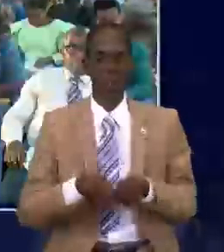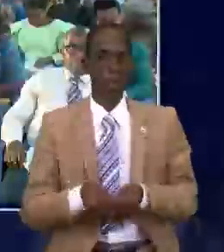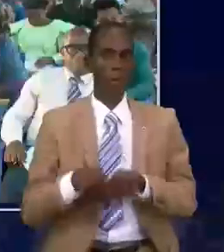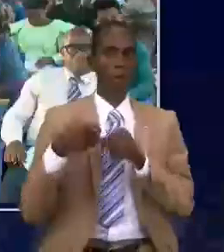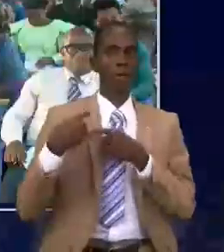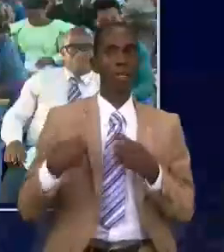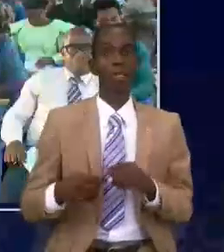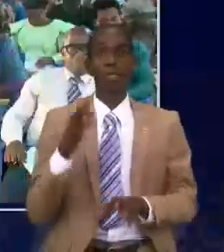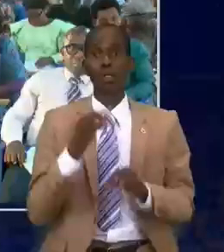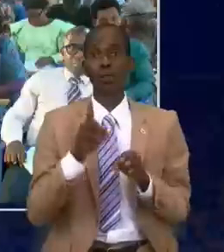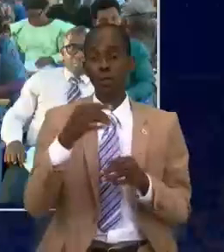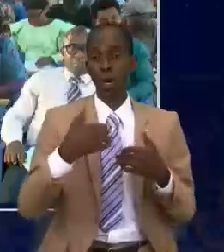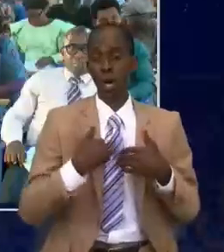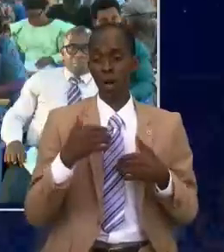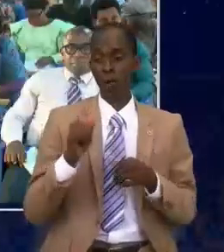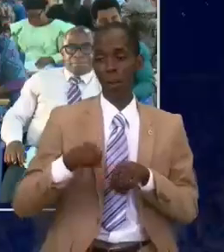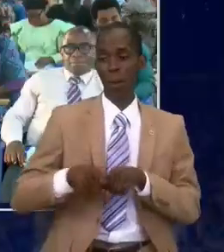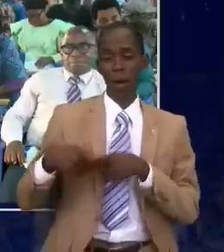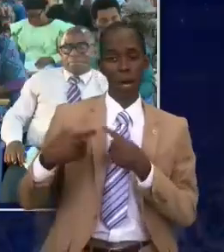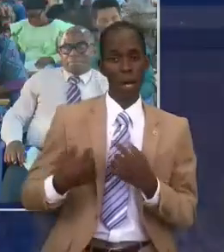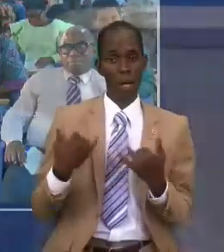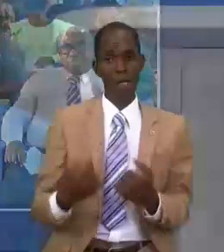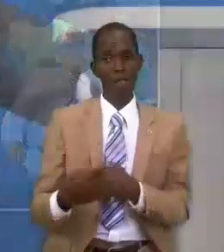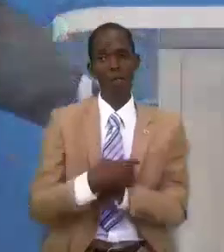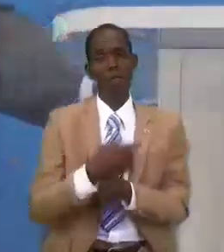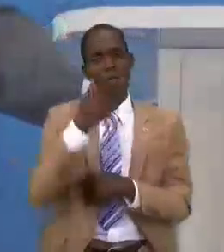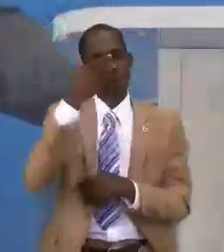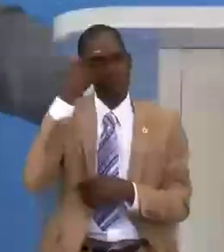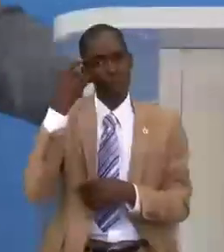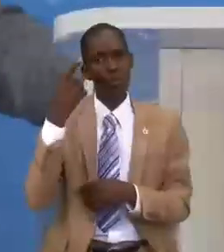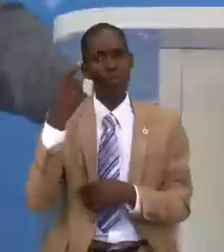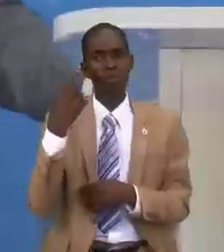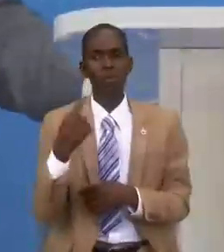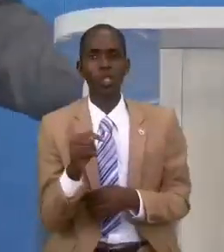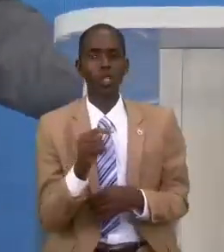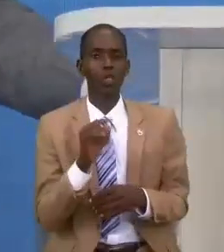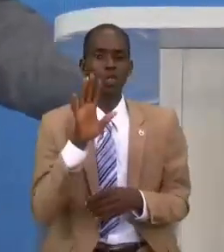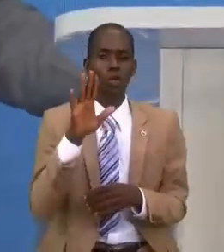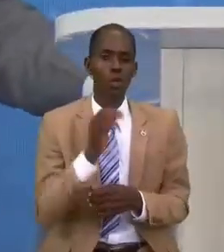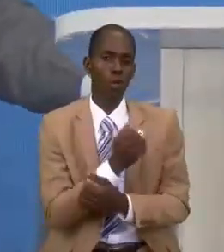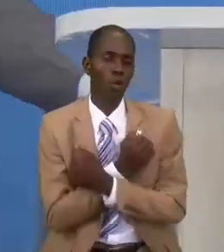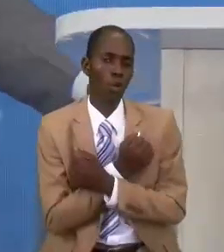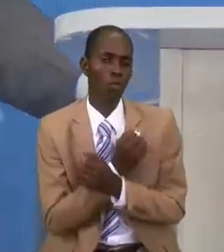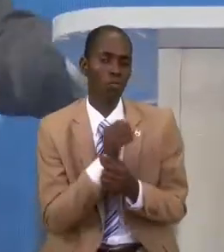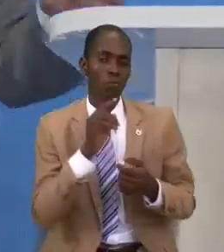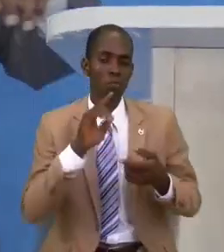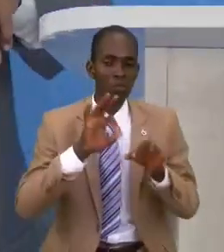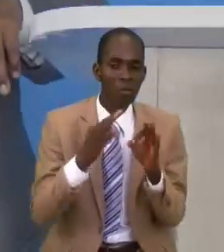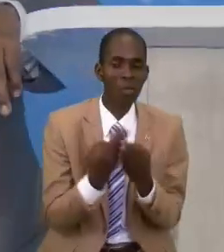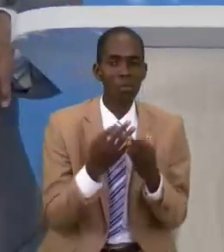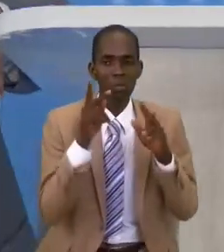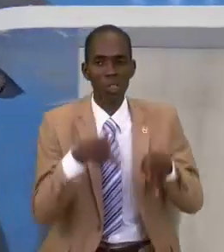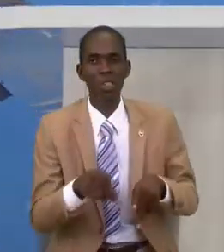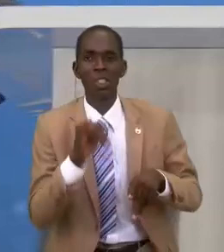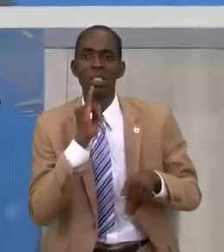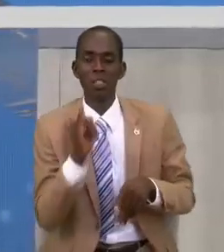loved one is down, your loved one is sick, or your loved one has deserted you, and you are